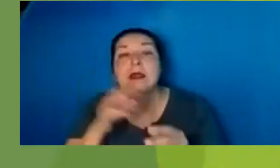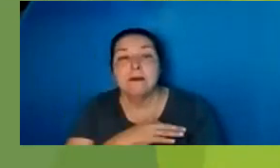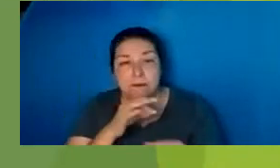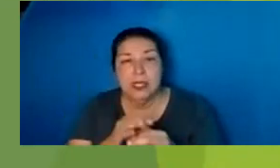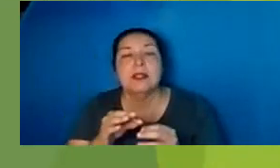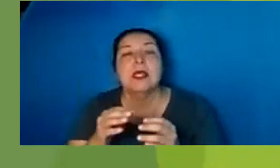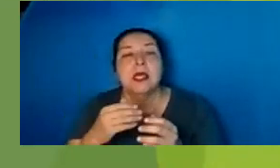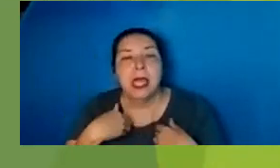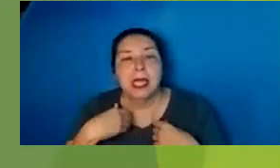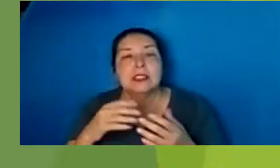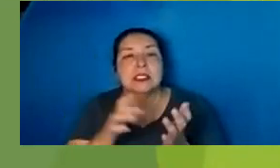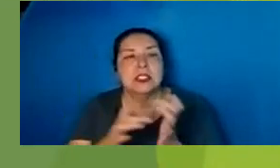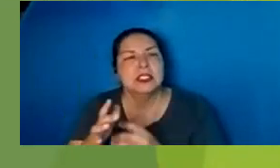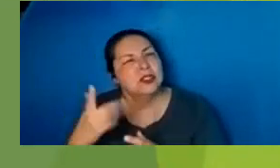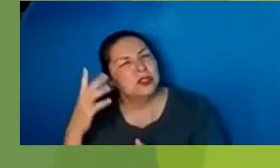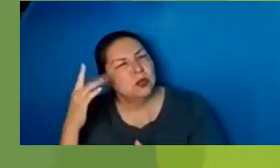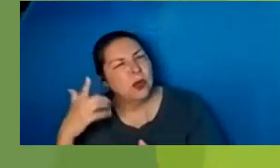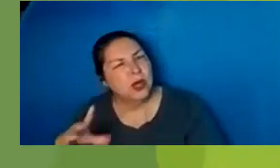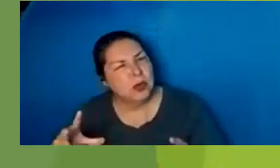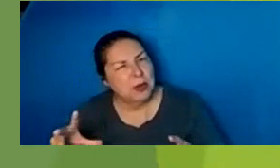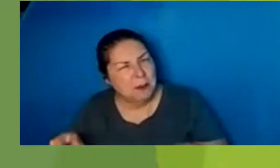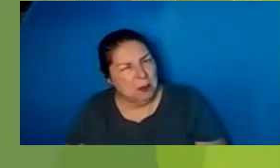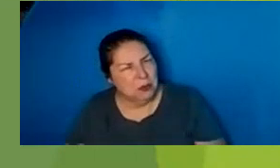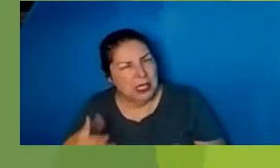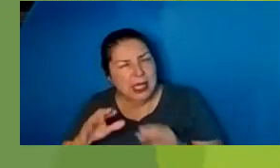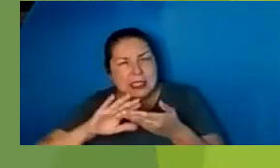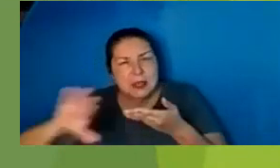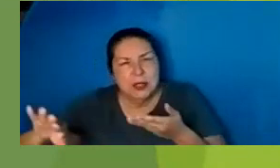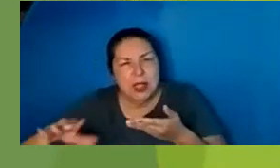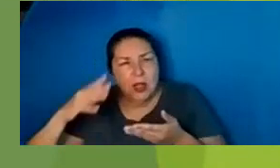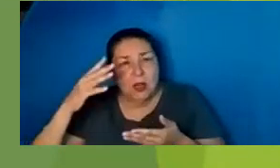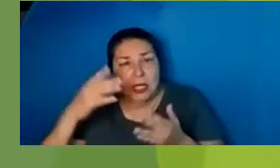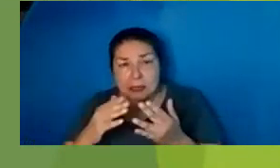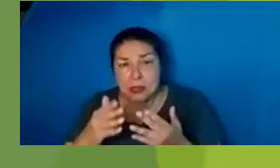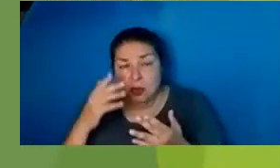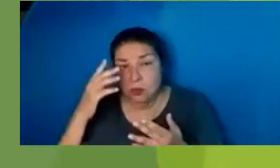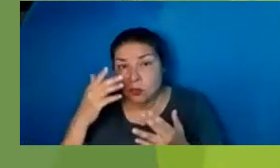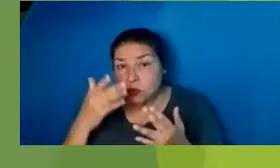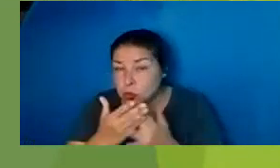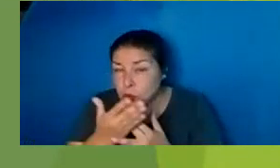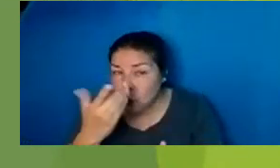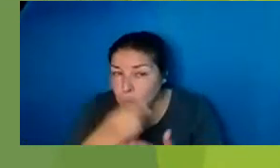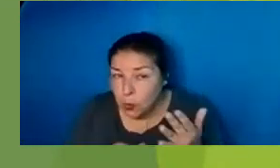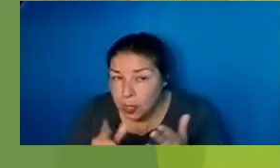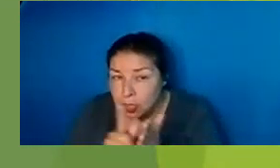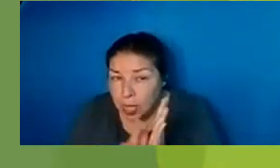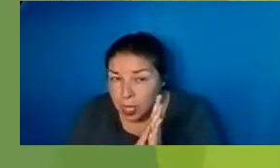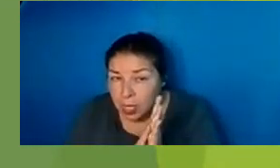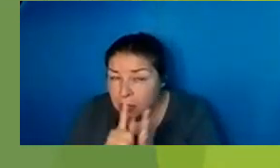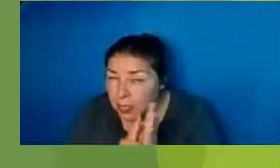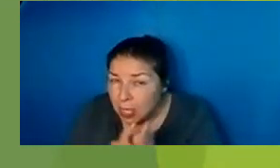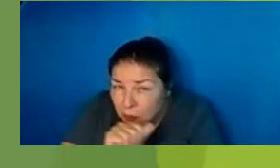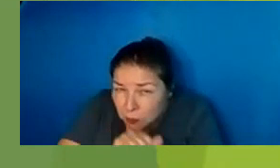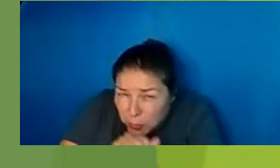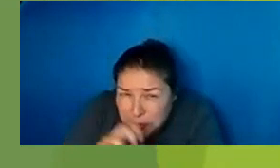is becoming of our boasting? It is excluded. By what kind of law? By the law of works? No, but by